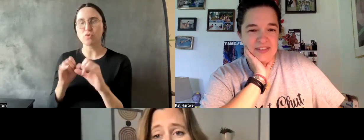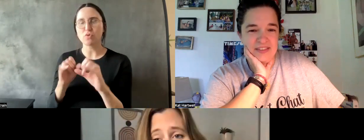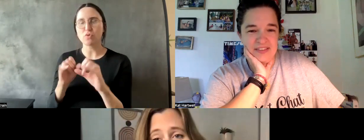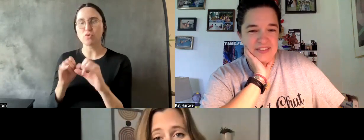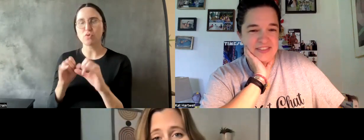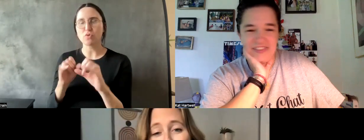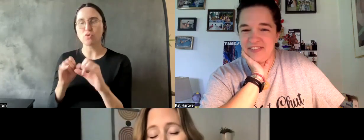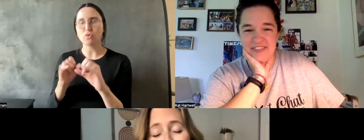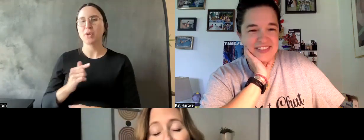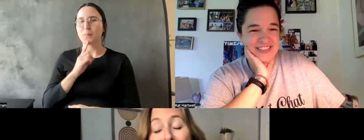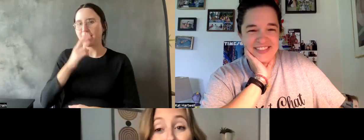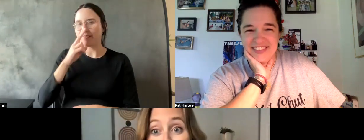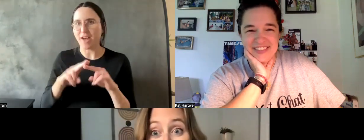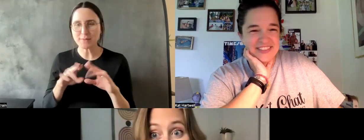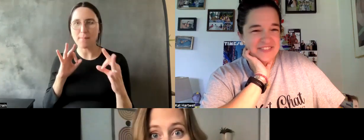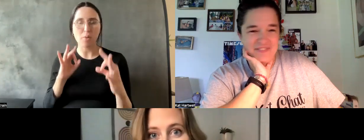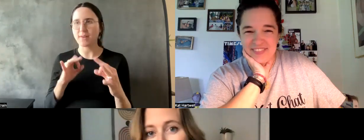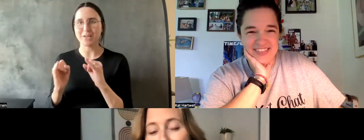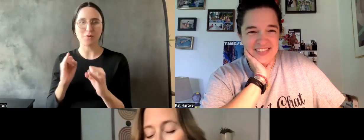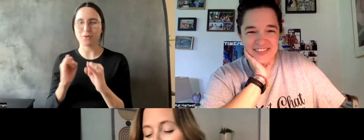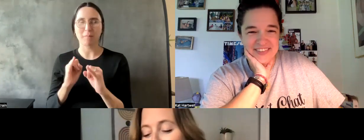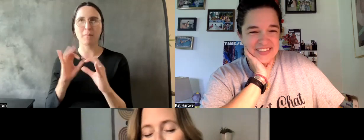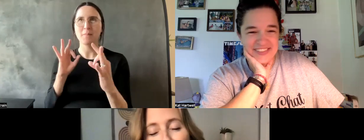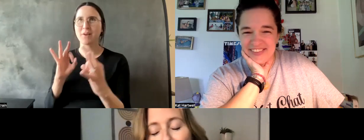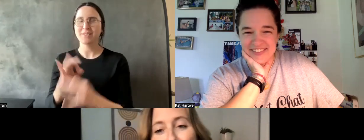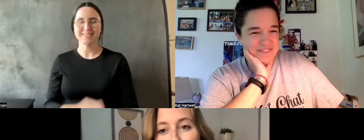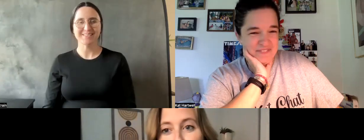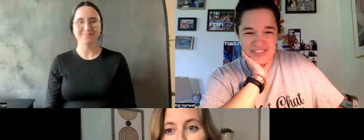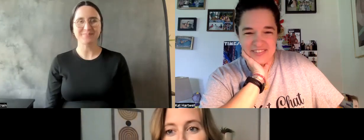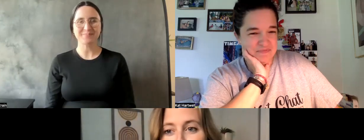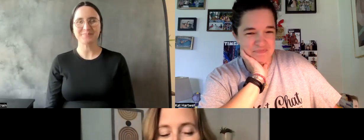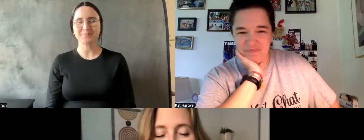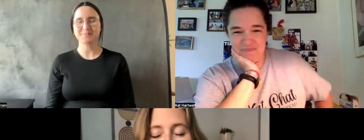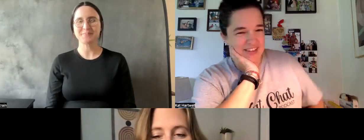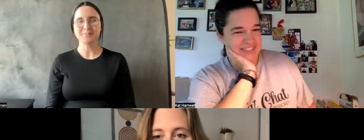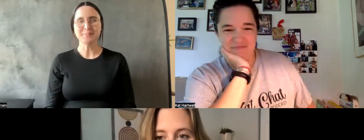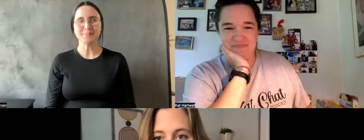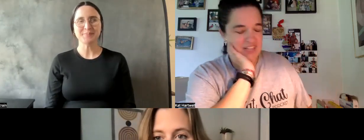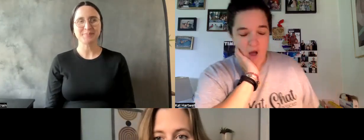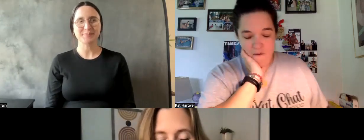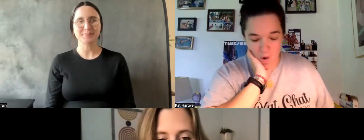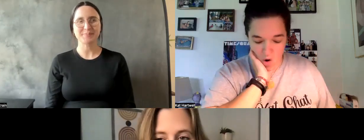I mean, and we couldn't have scripted it better. I mean, it was just perfect. Perfect.